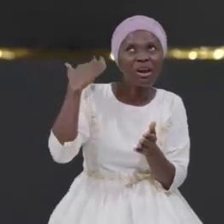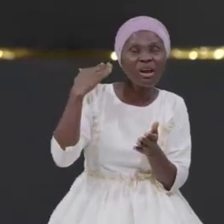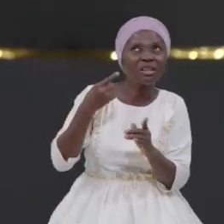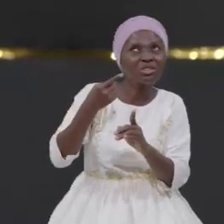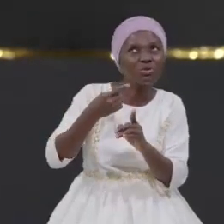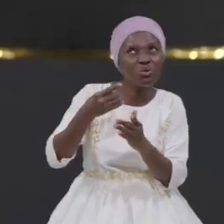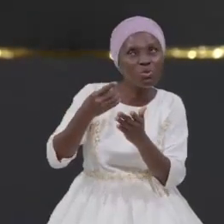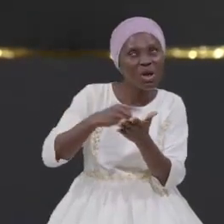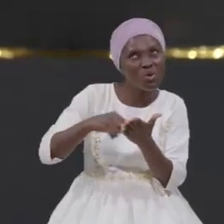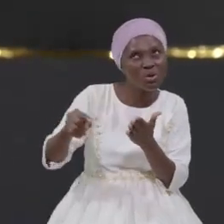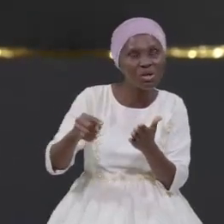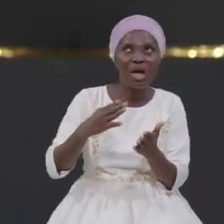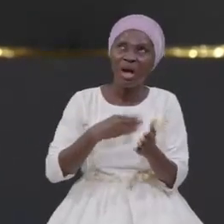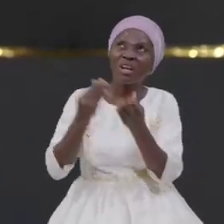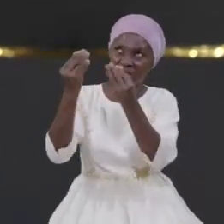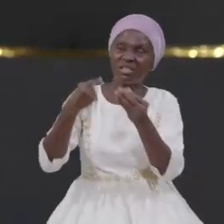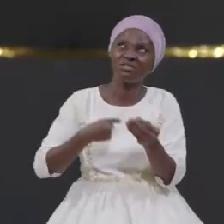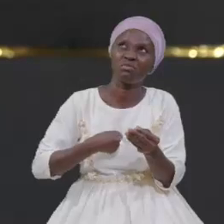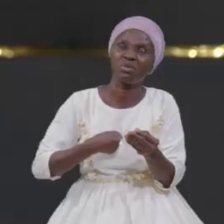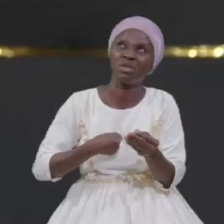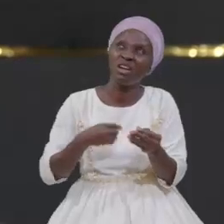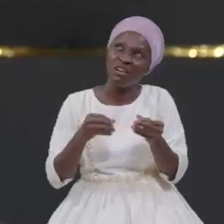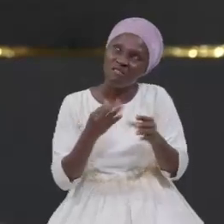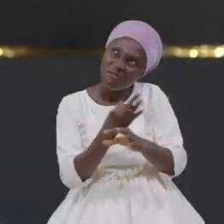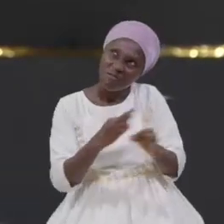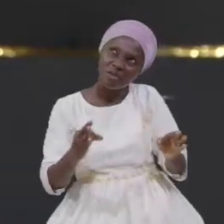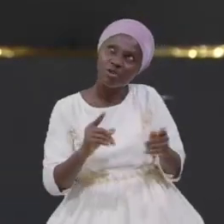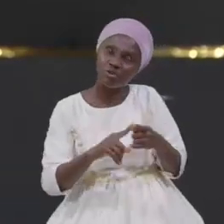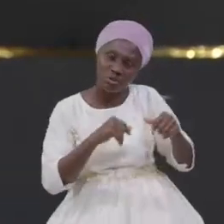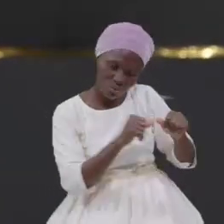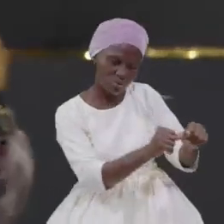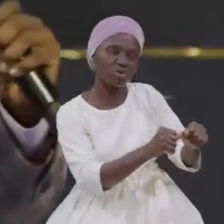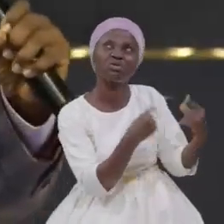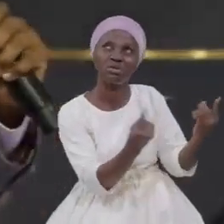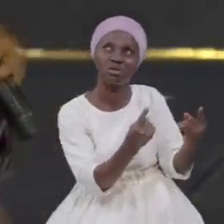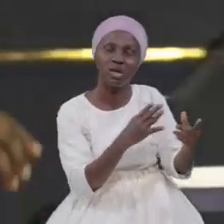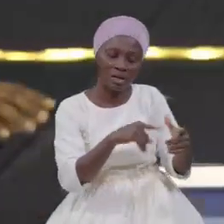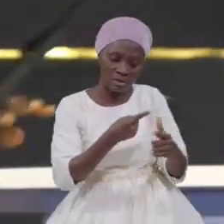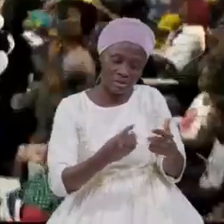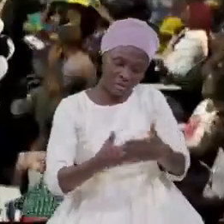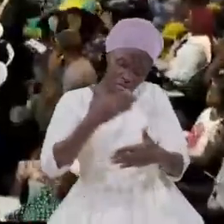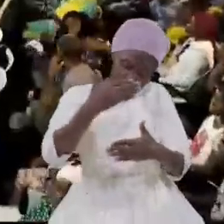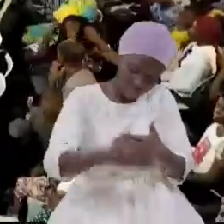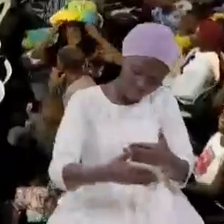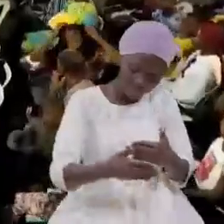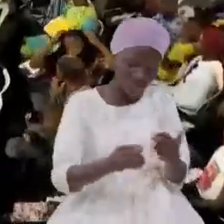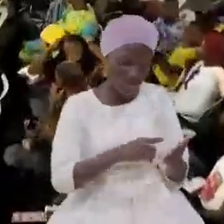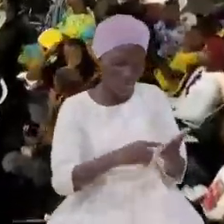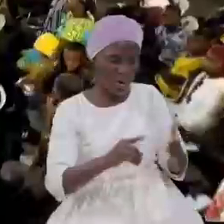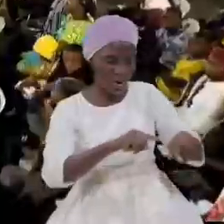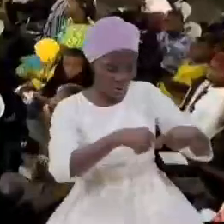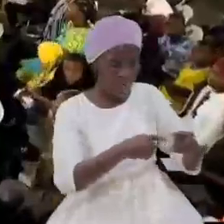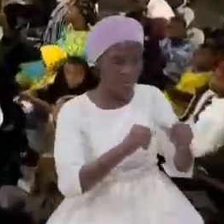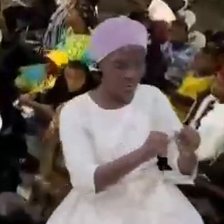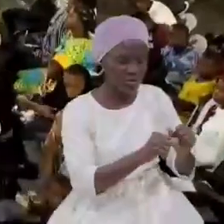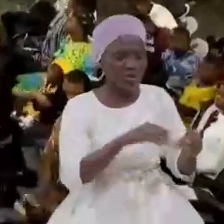license so I can go on the following week and do all that mess all over